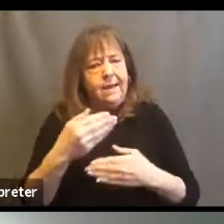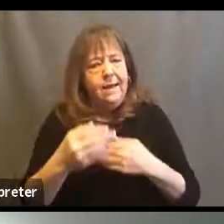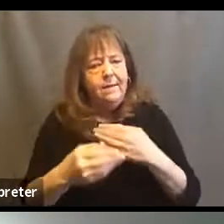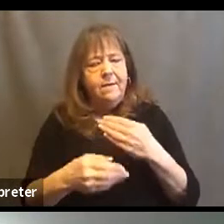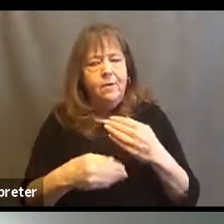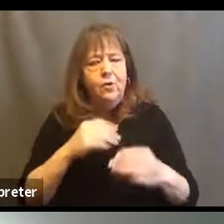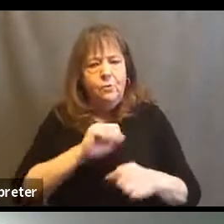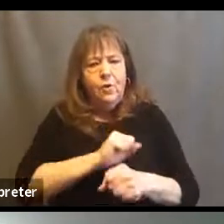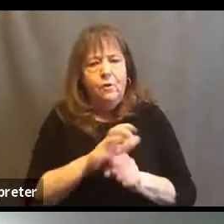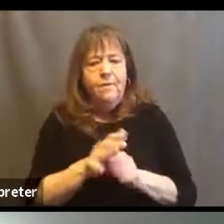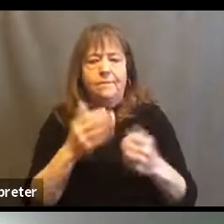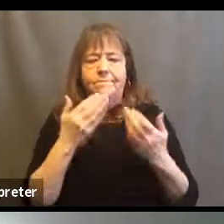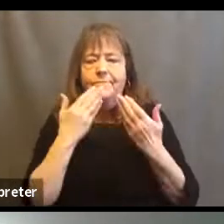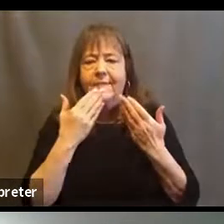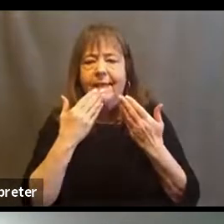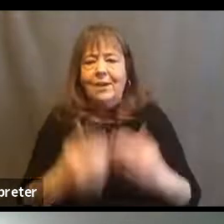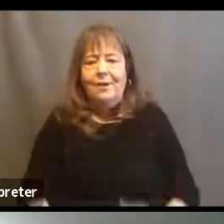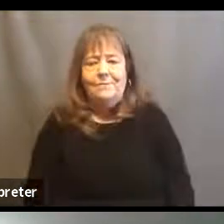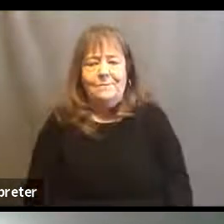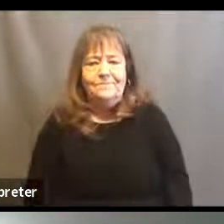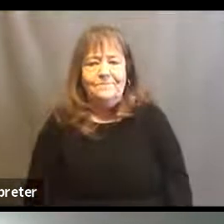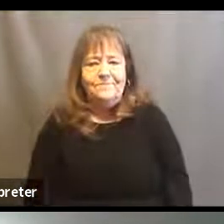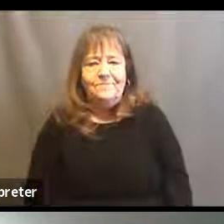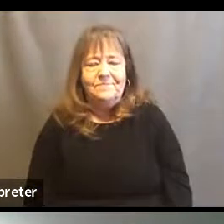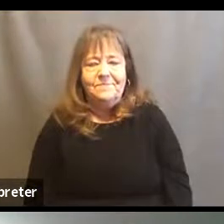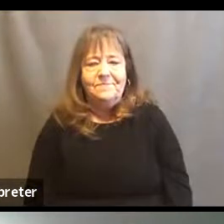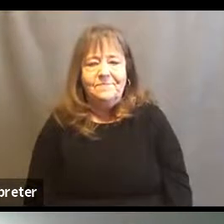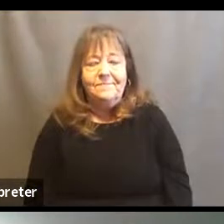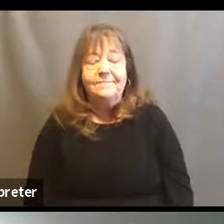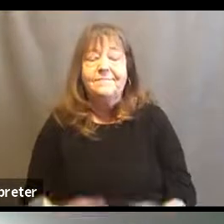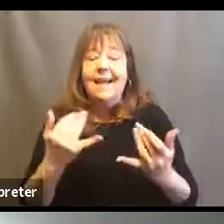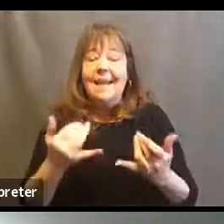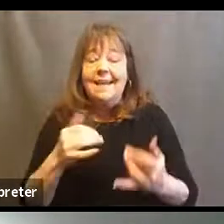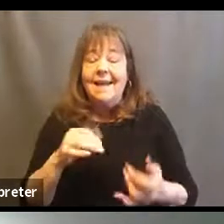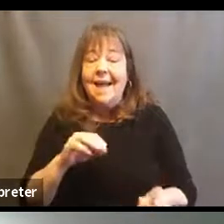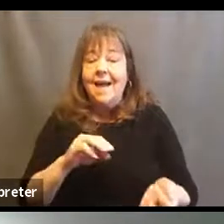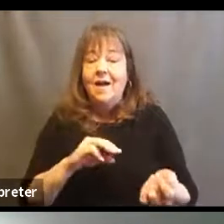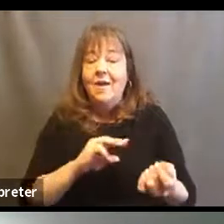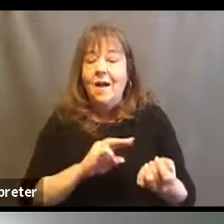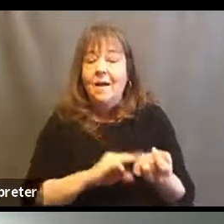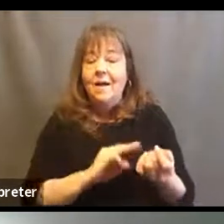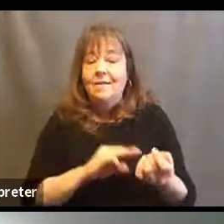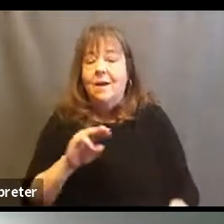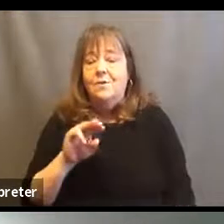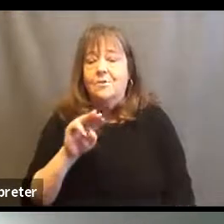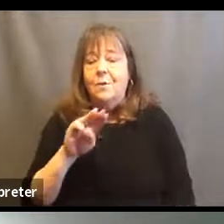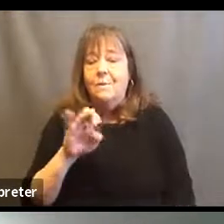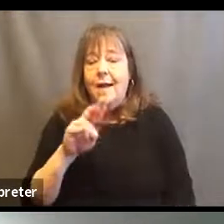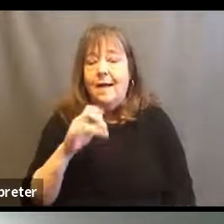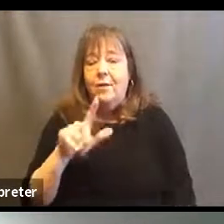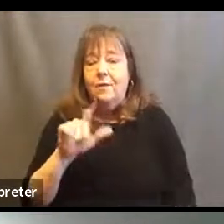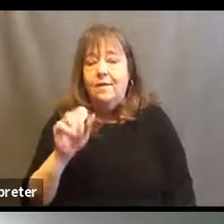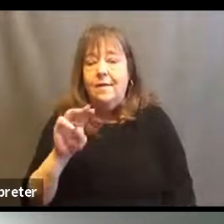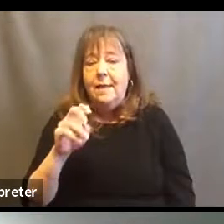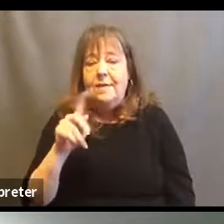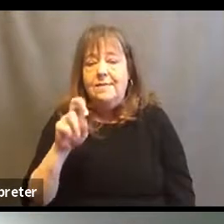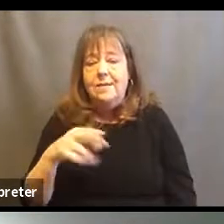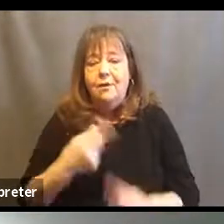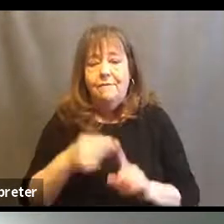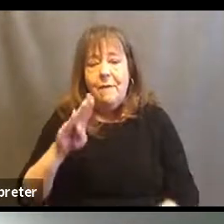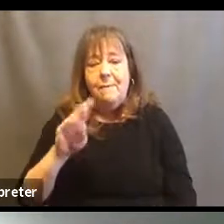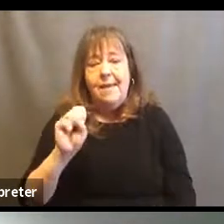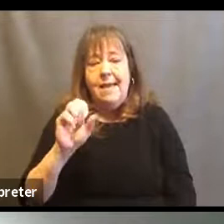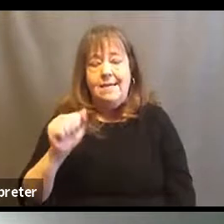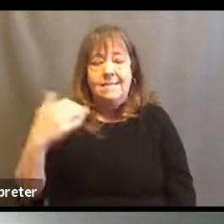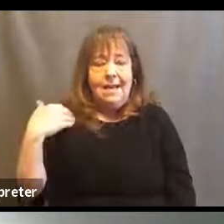today. Thank you so much. Thank you, Dr. Weiss. Let's now go to Dr. Michael Amentier, Chief Medical Officer for BSA. Dr. Amentier, how are you this